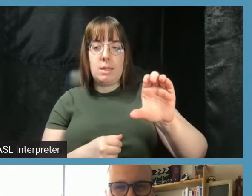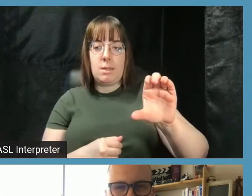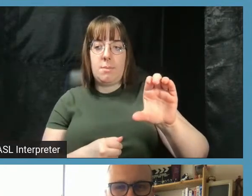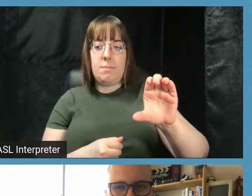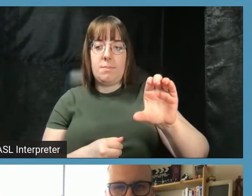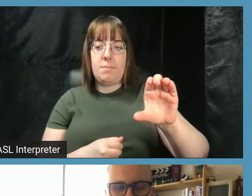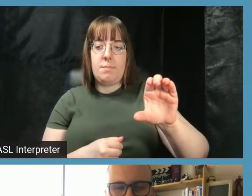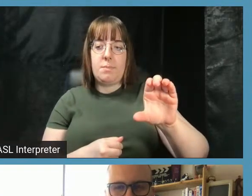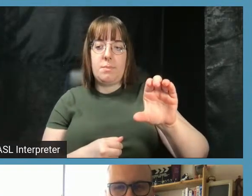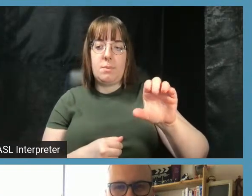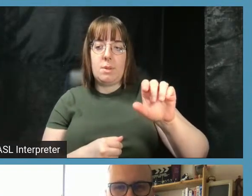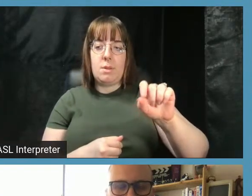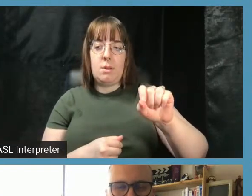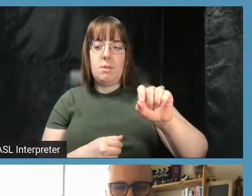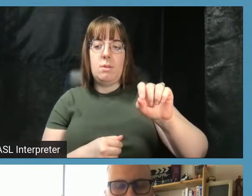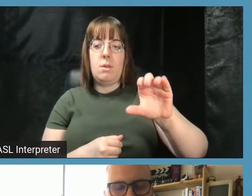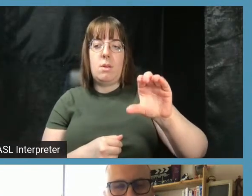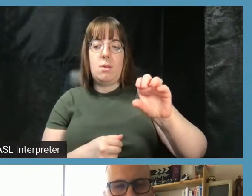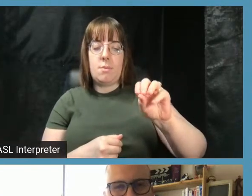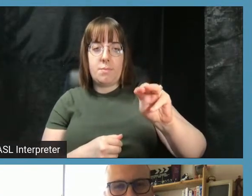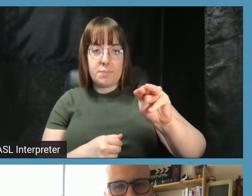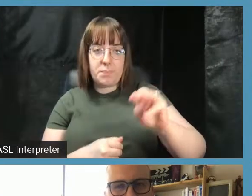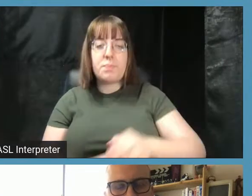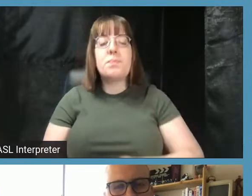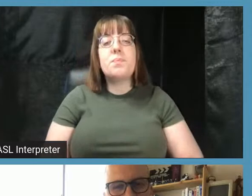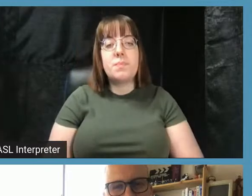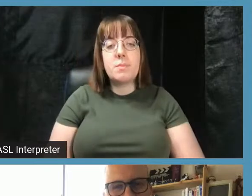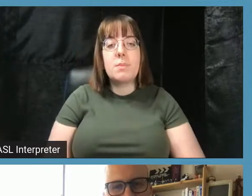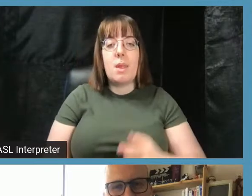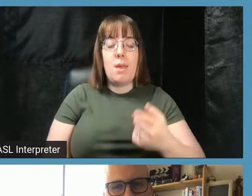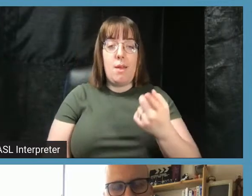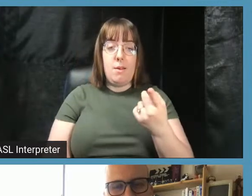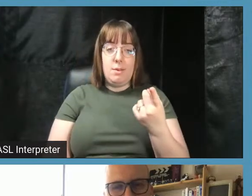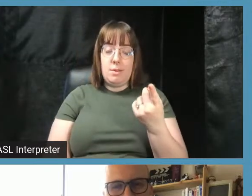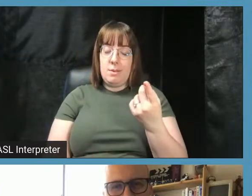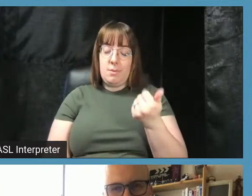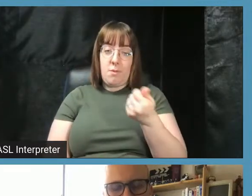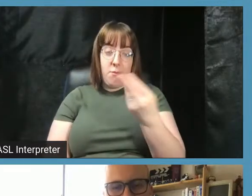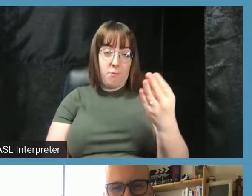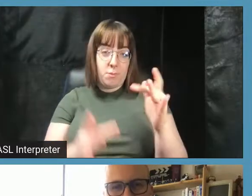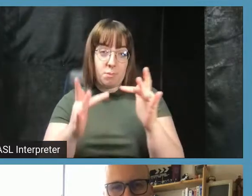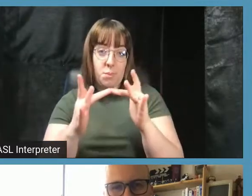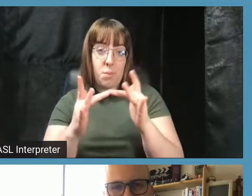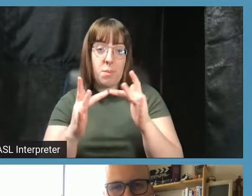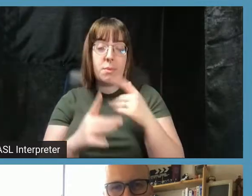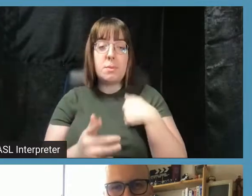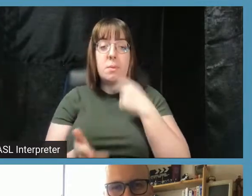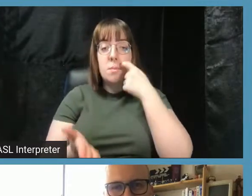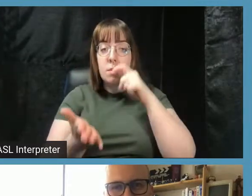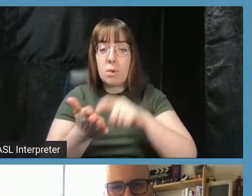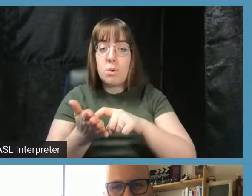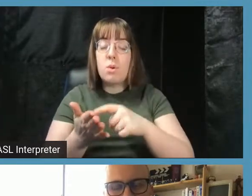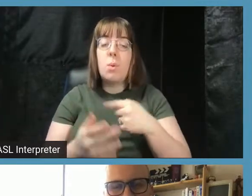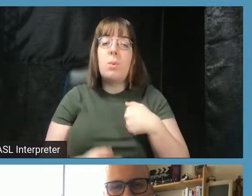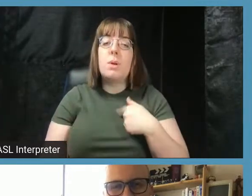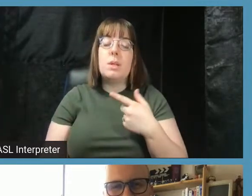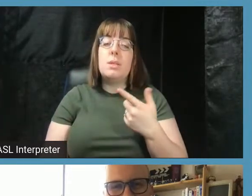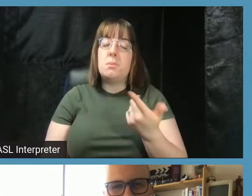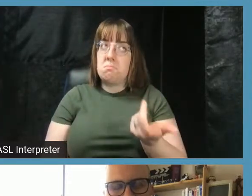theme, touched up a few things, and made it accessible. So that was the website you saw demoed in that video that we tried to